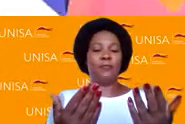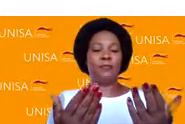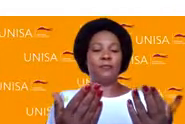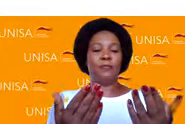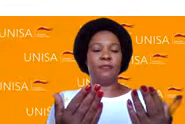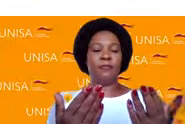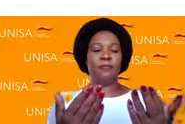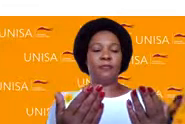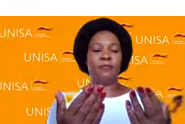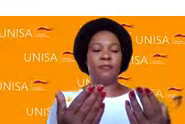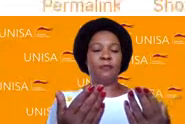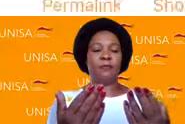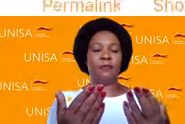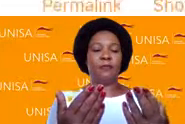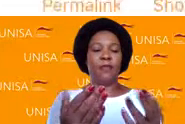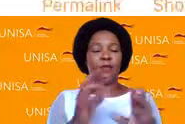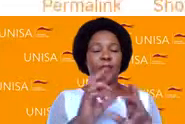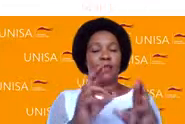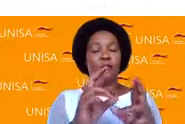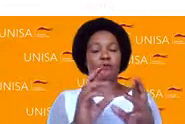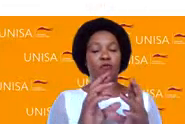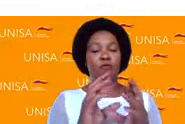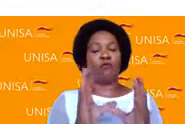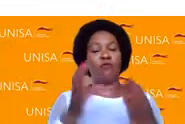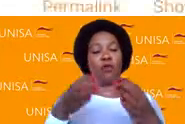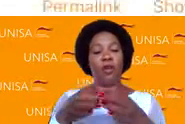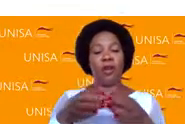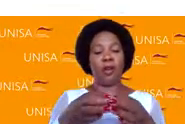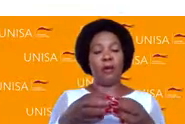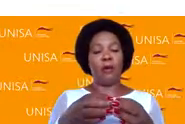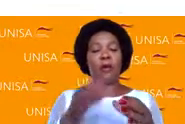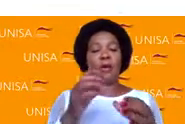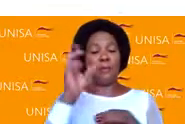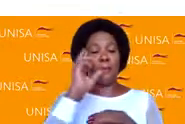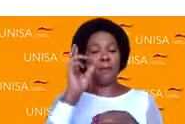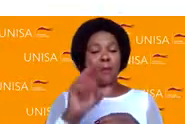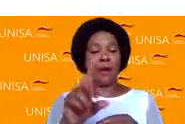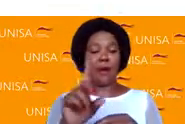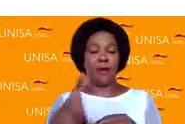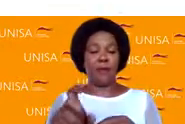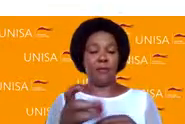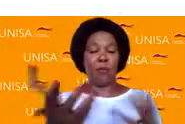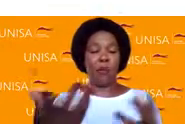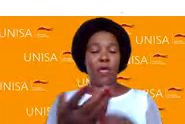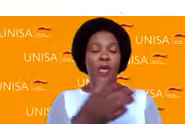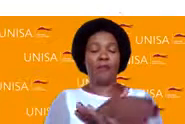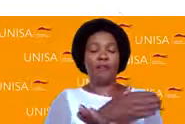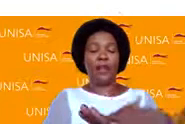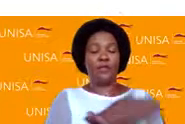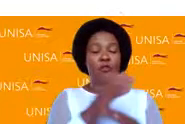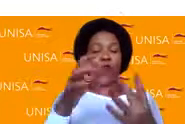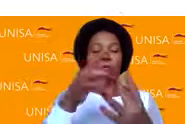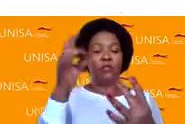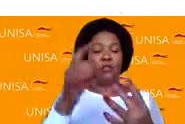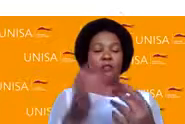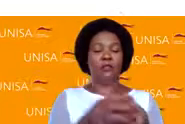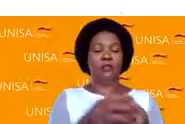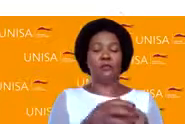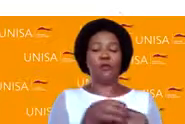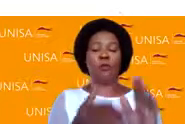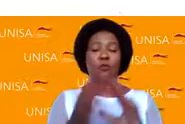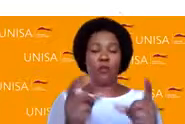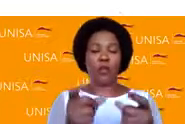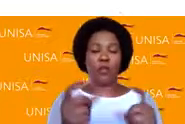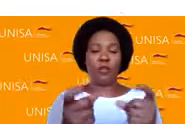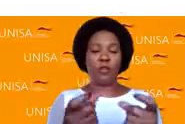for your reply on a forum, remember you have to then click on the advanced option. So all you need to do, just to go quickly through it again,